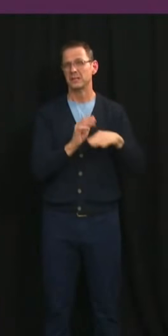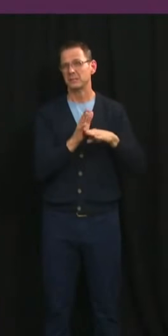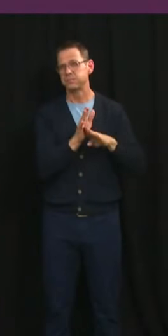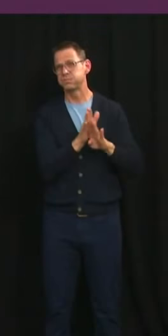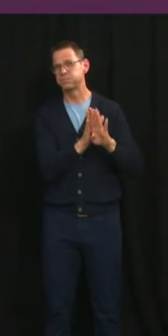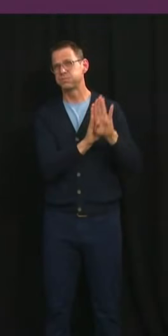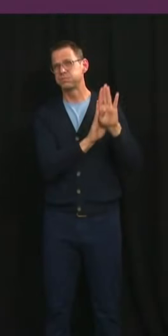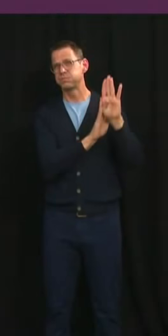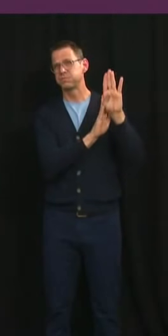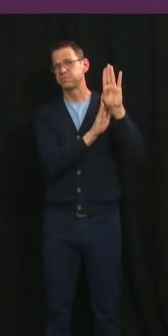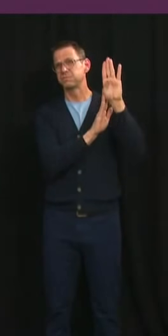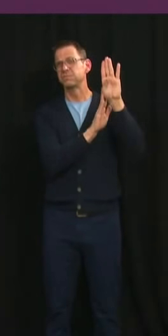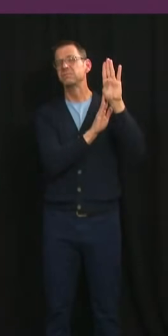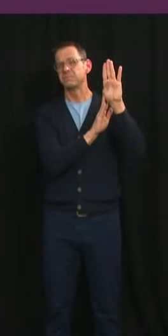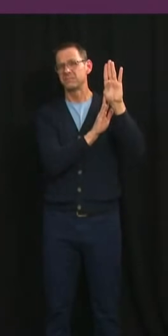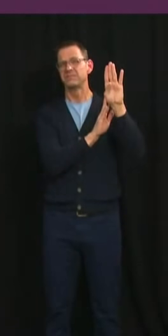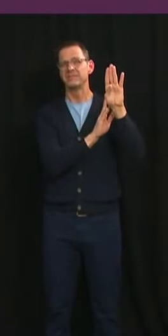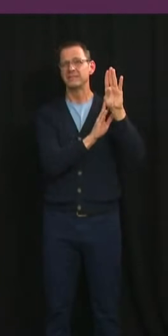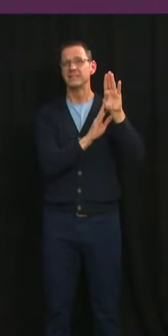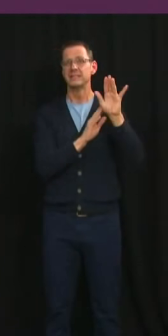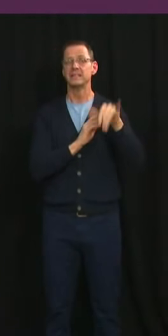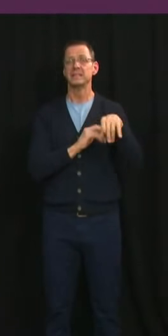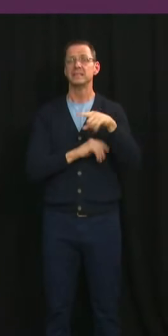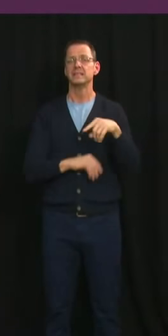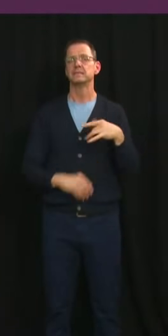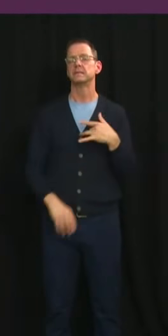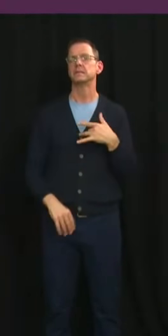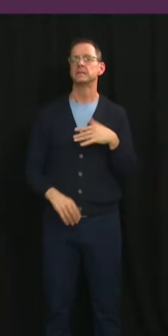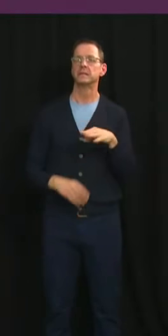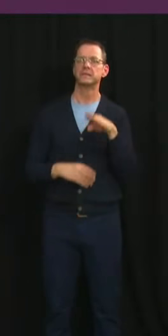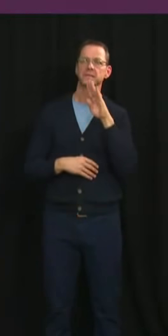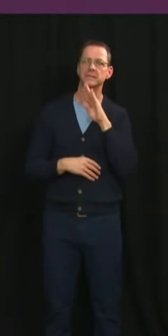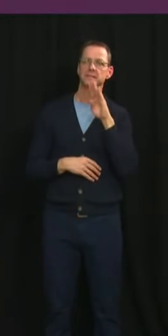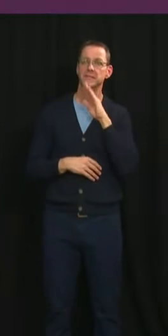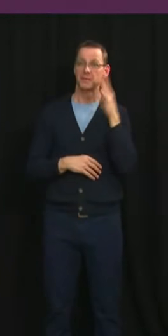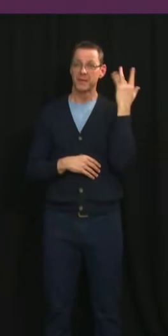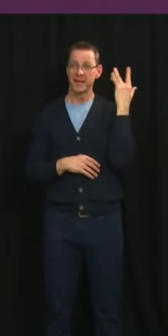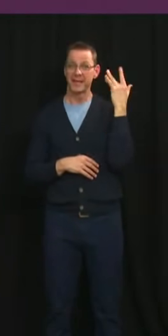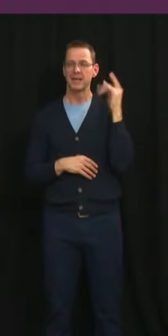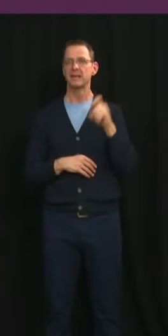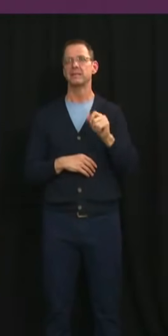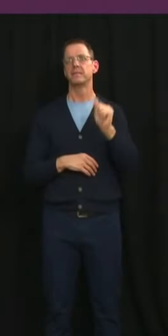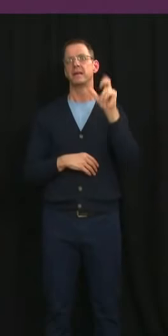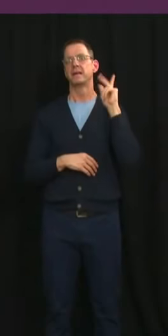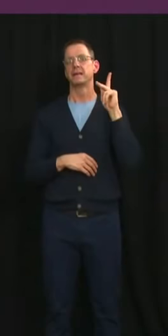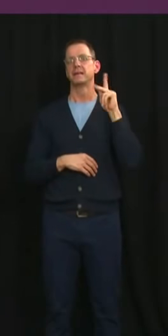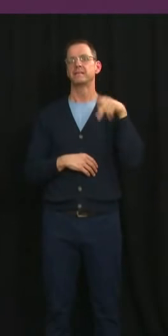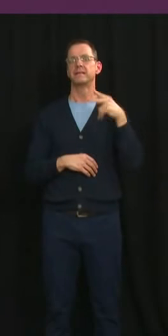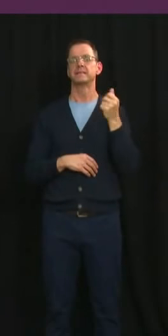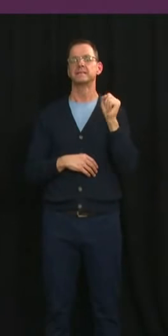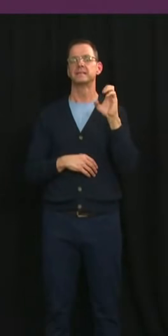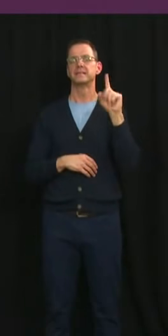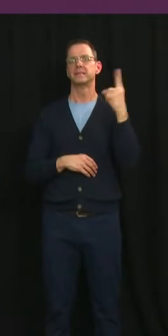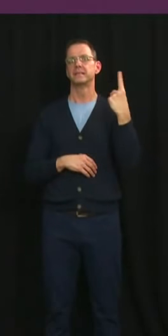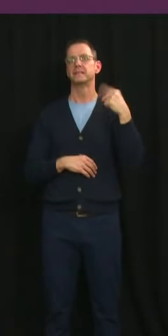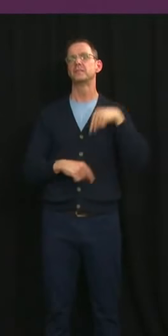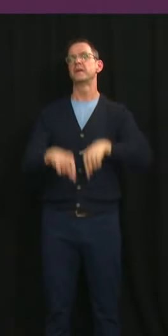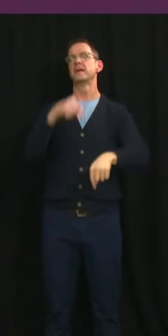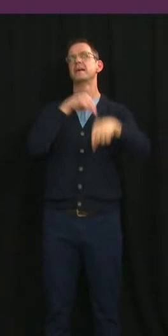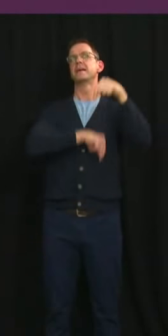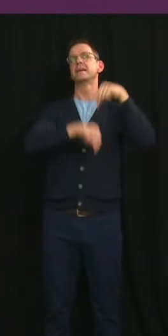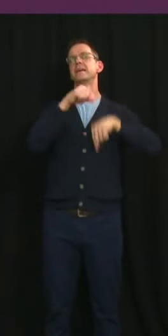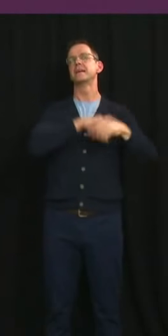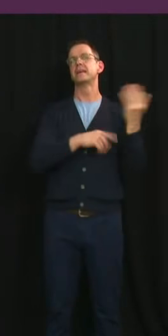be frustrating when it feels like we are so close to the end. It's natural to be frustrated and to be sick and tired of